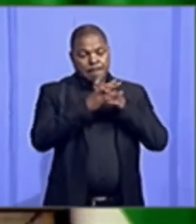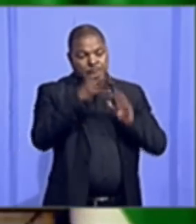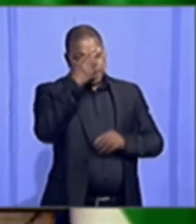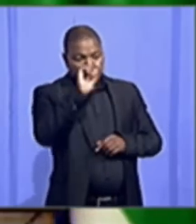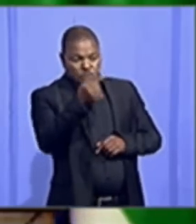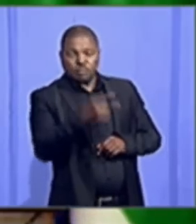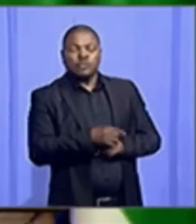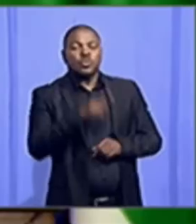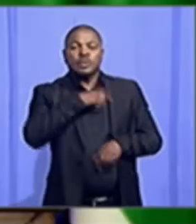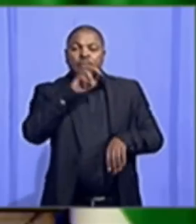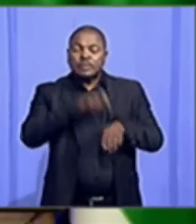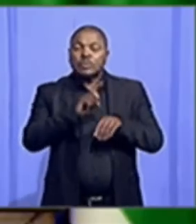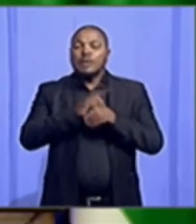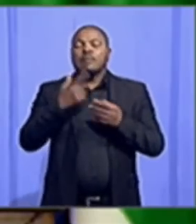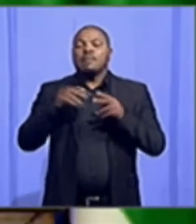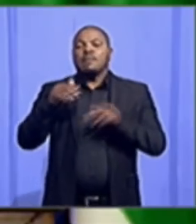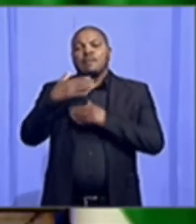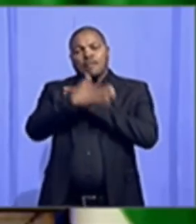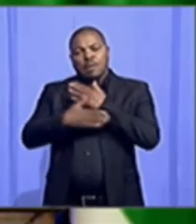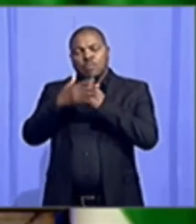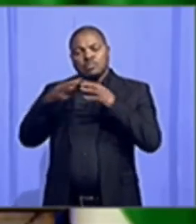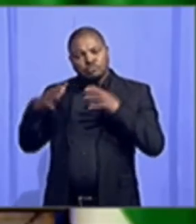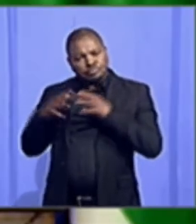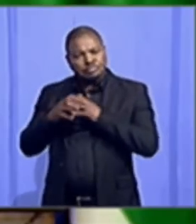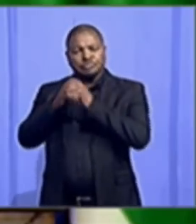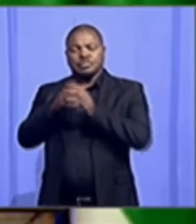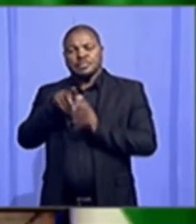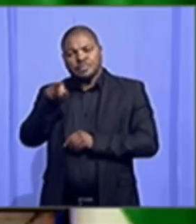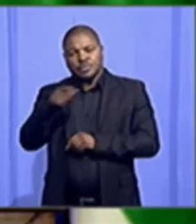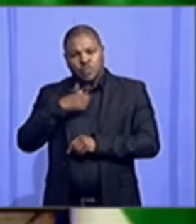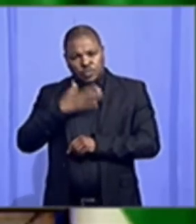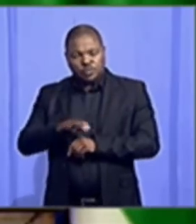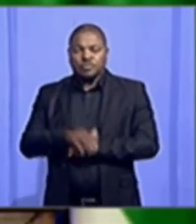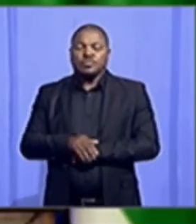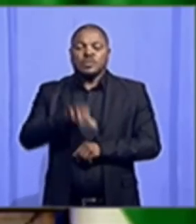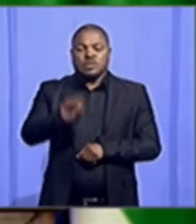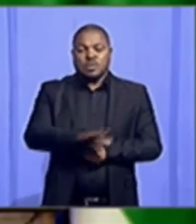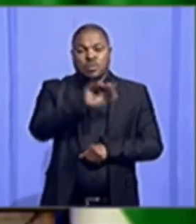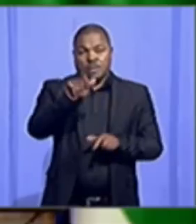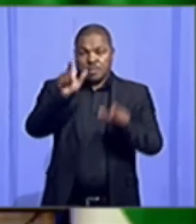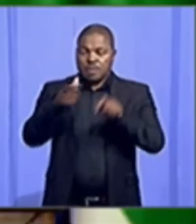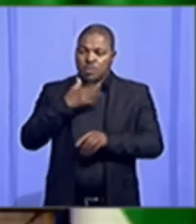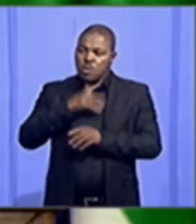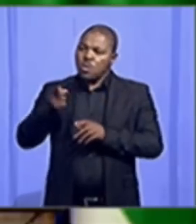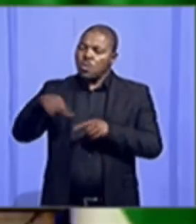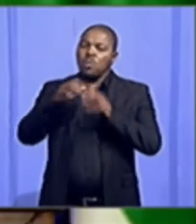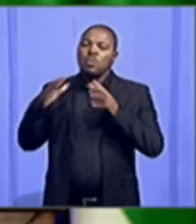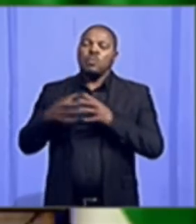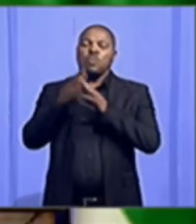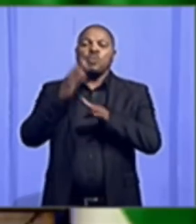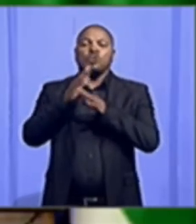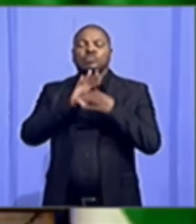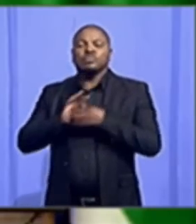but we want to build a nation. We want to unite the people of South Africa to work